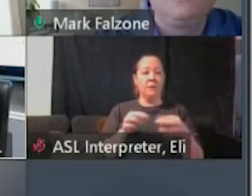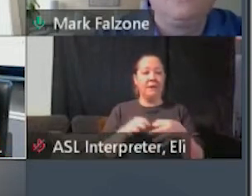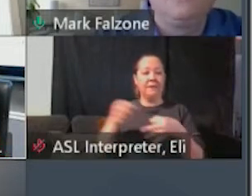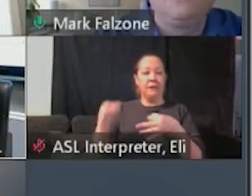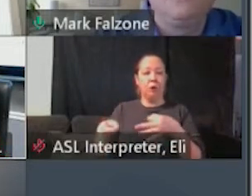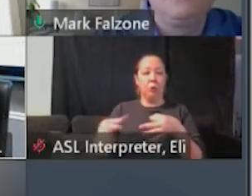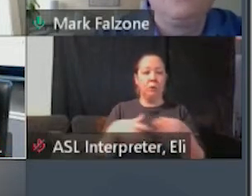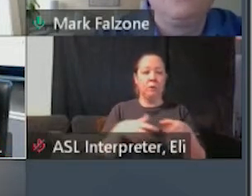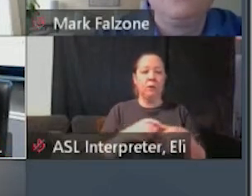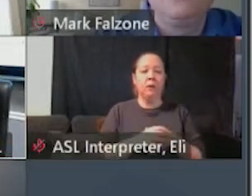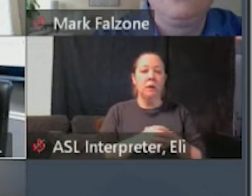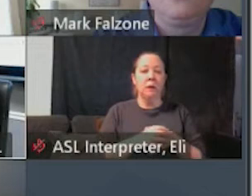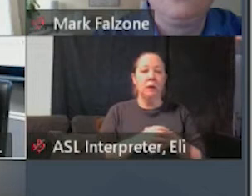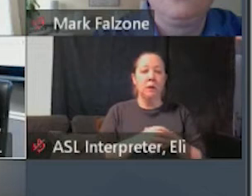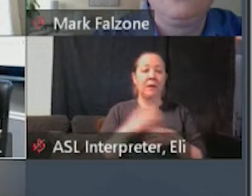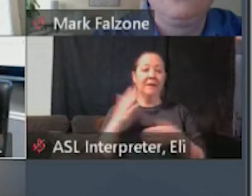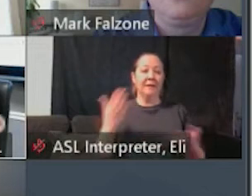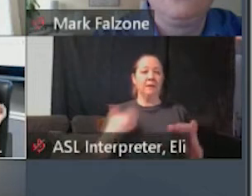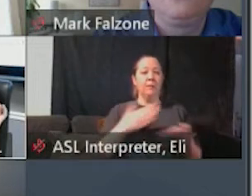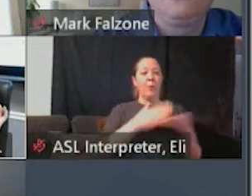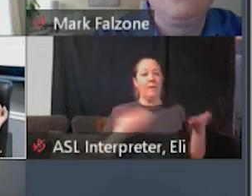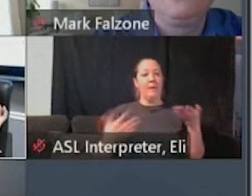This is probably the part that's going to take the longest.